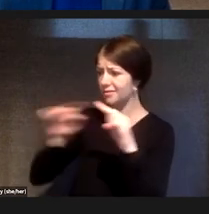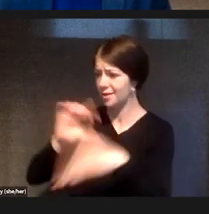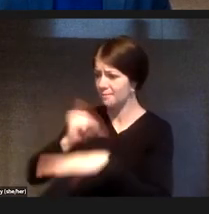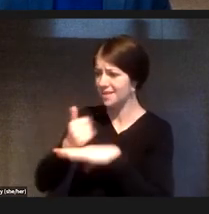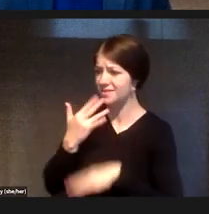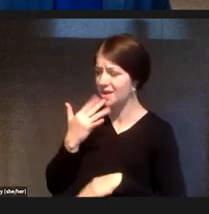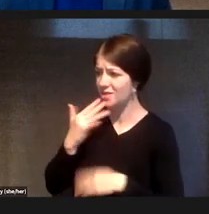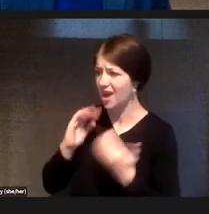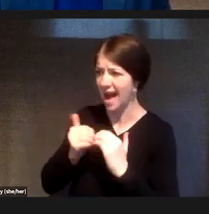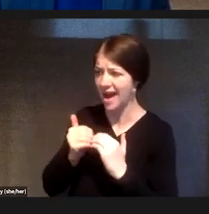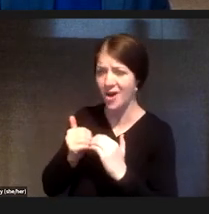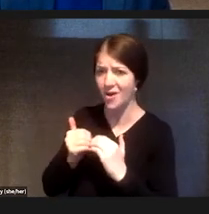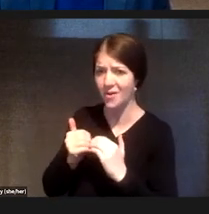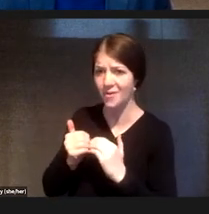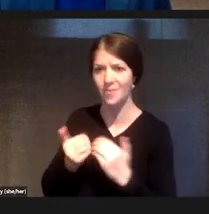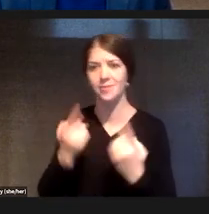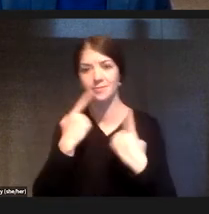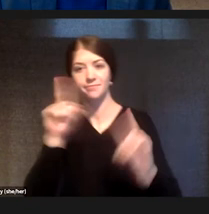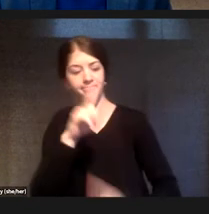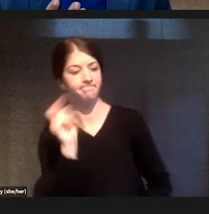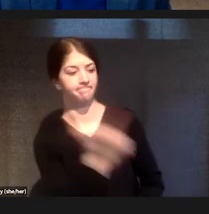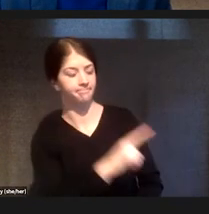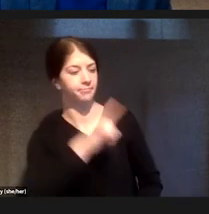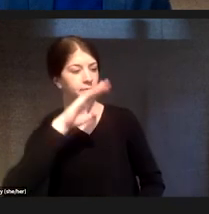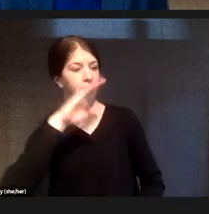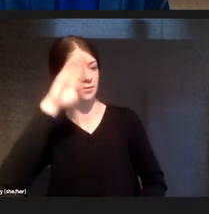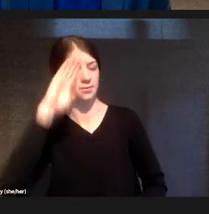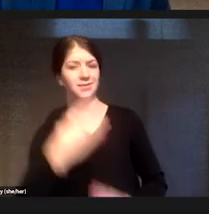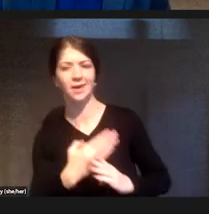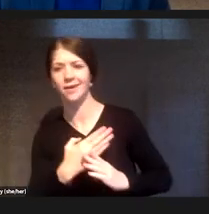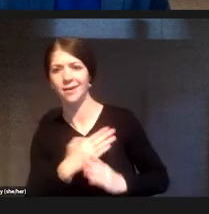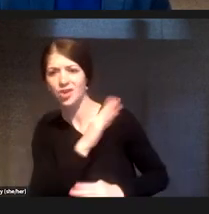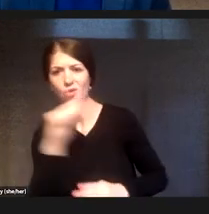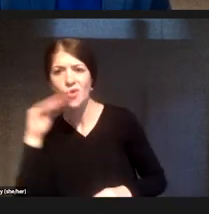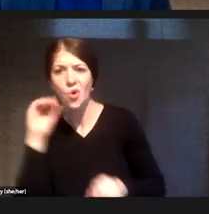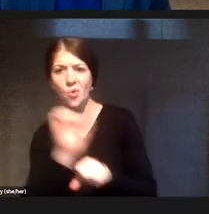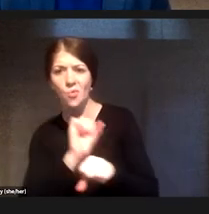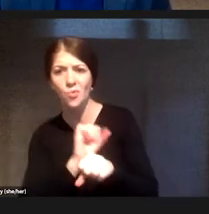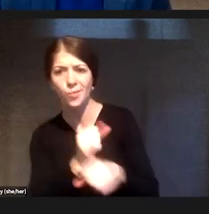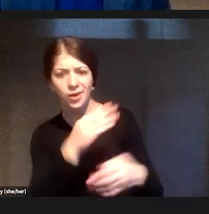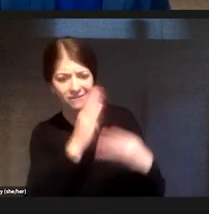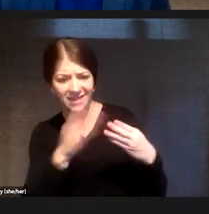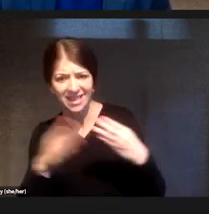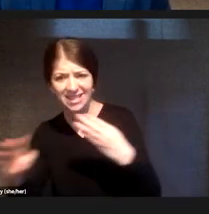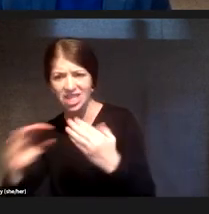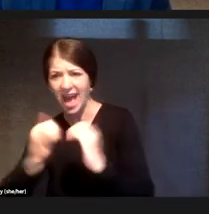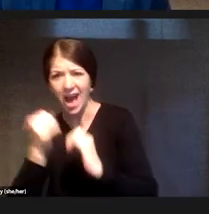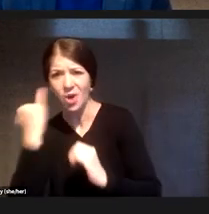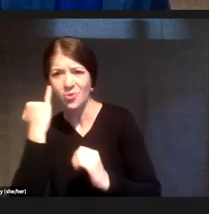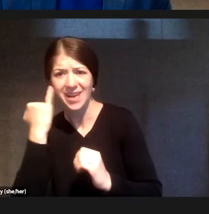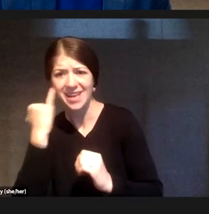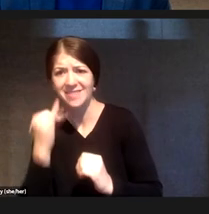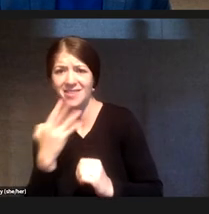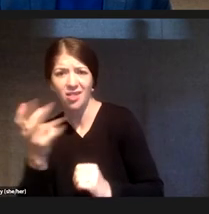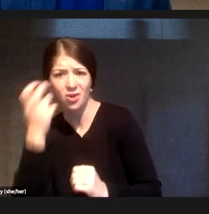he finally asked his son and said, your son, how are you getting your work done when you're colorblind and it says to color the